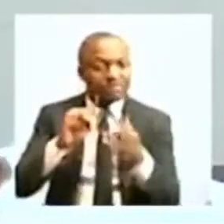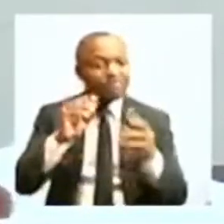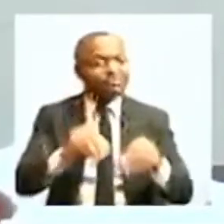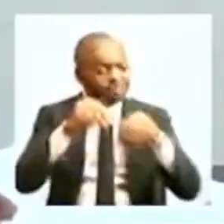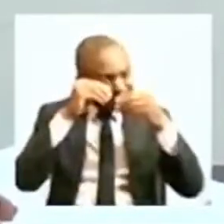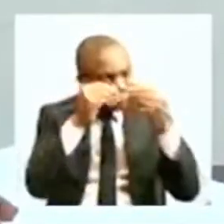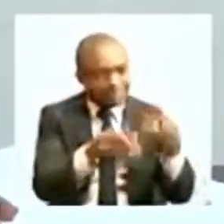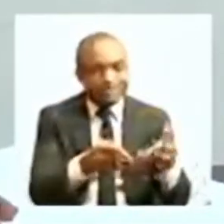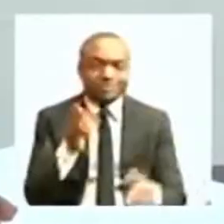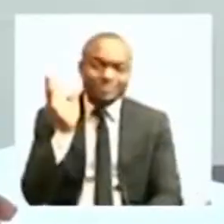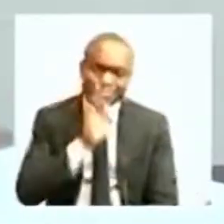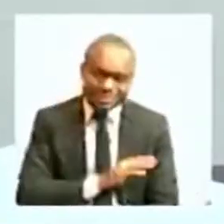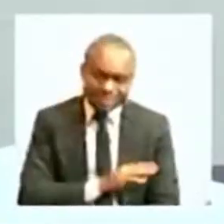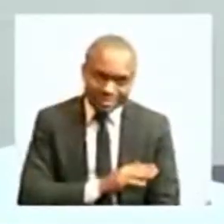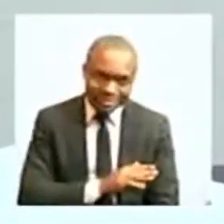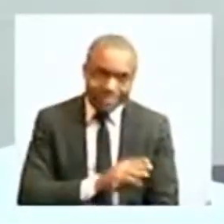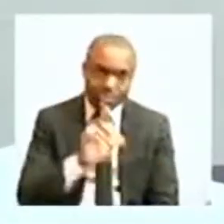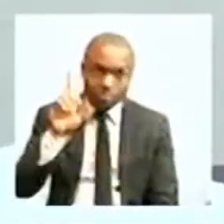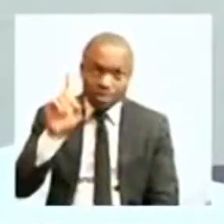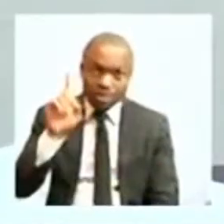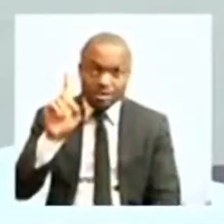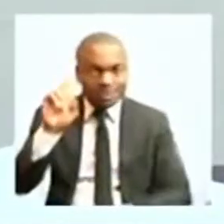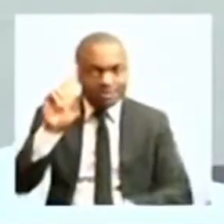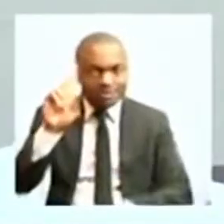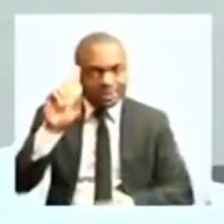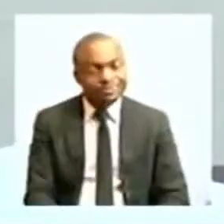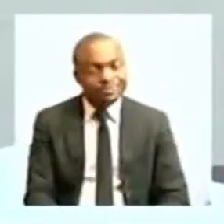released, PS, in a day.